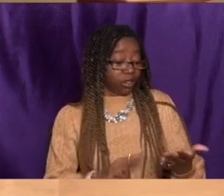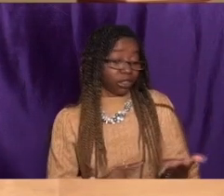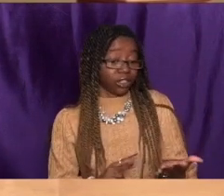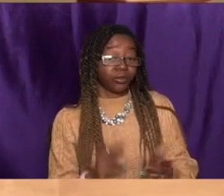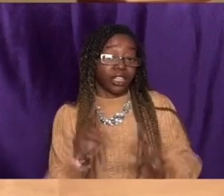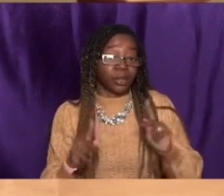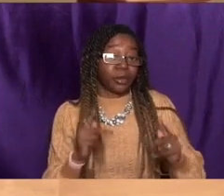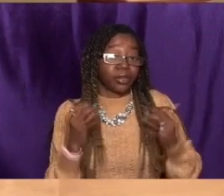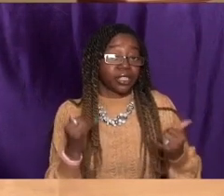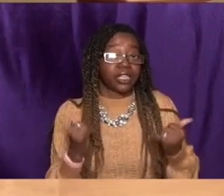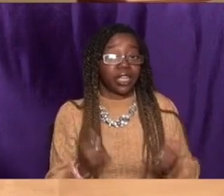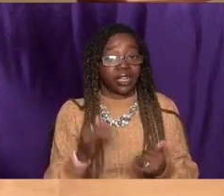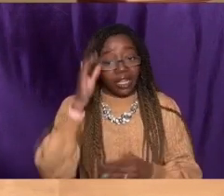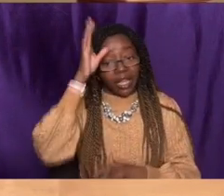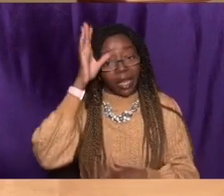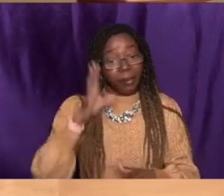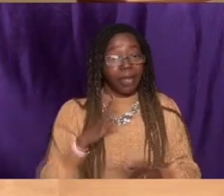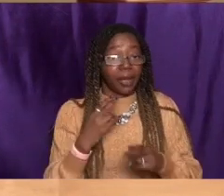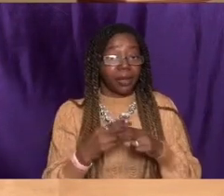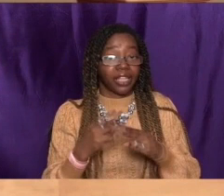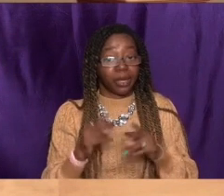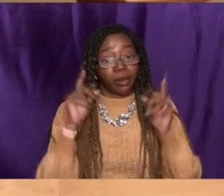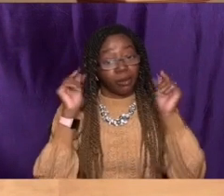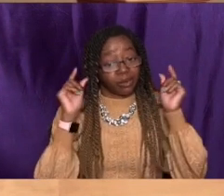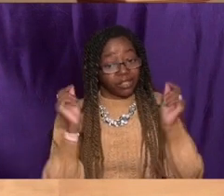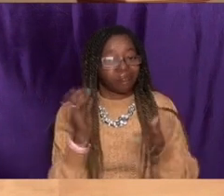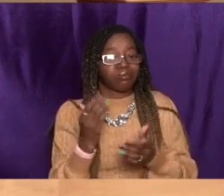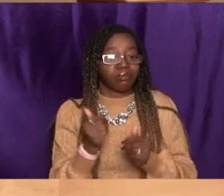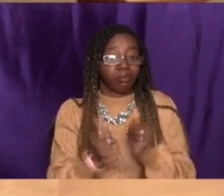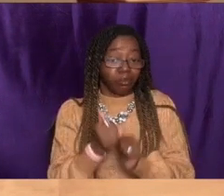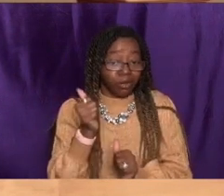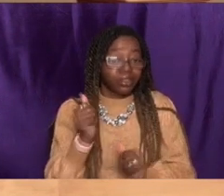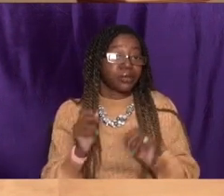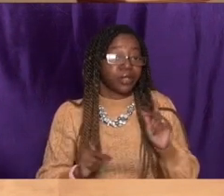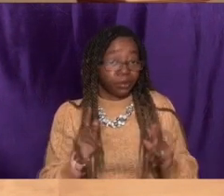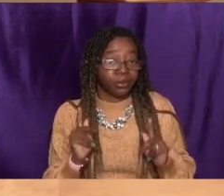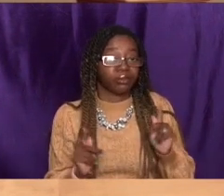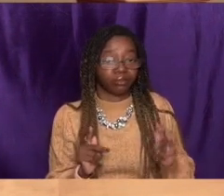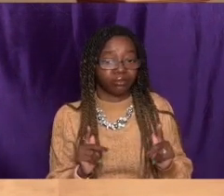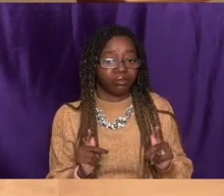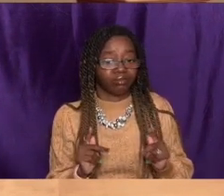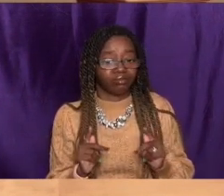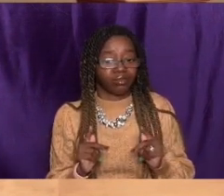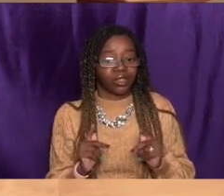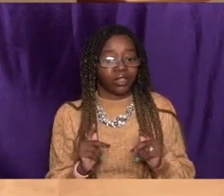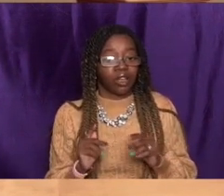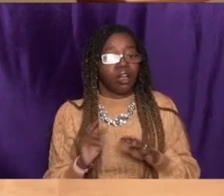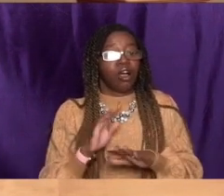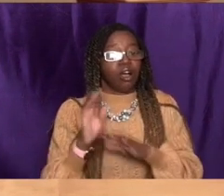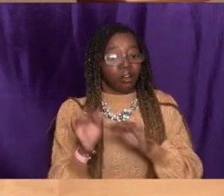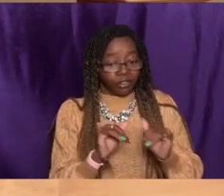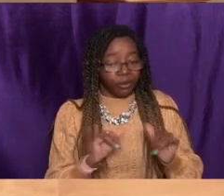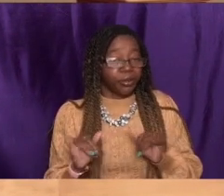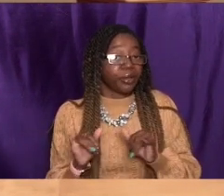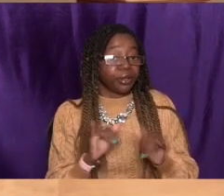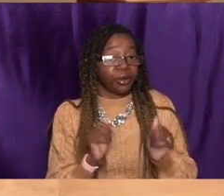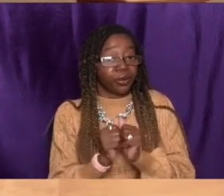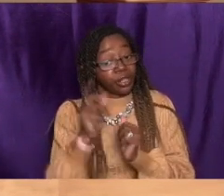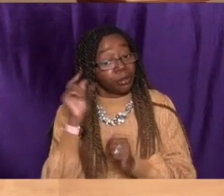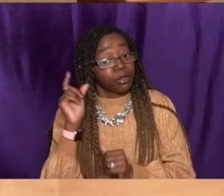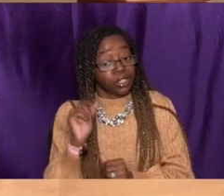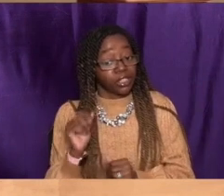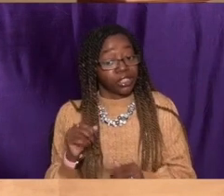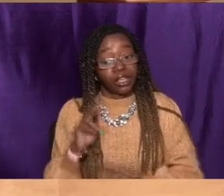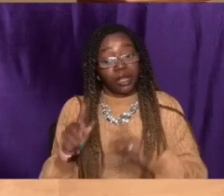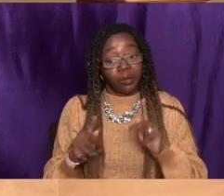today, but man by the name of Moses. Now, most of y'all are familiar with Moses. Most of y'all